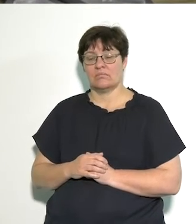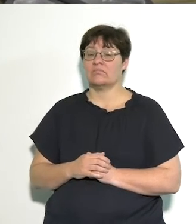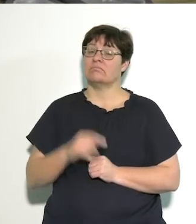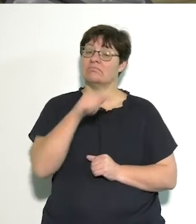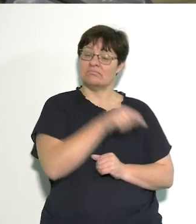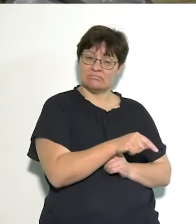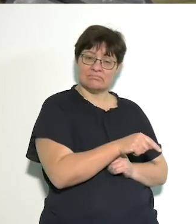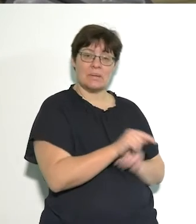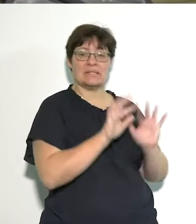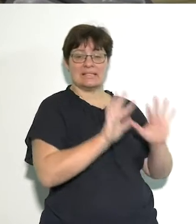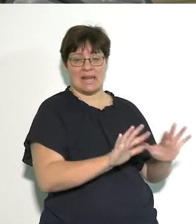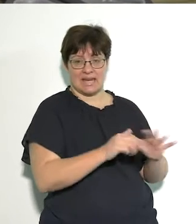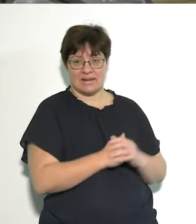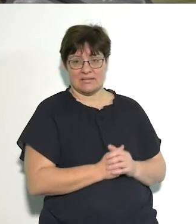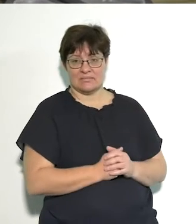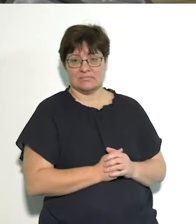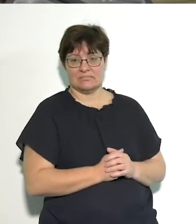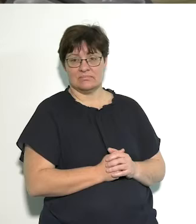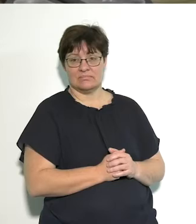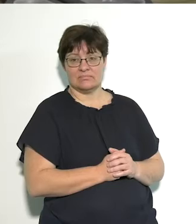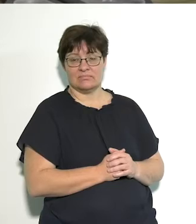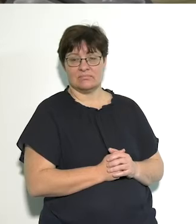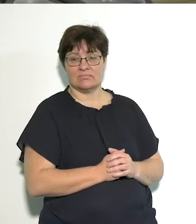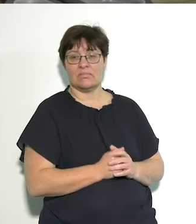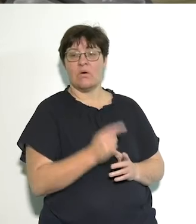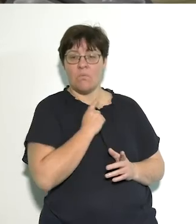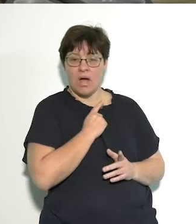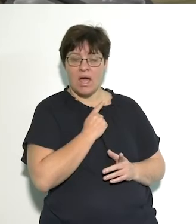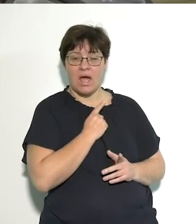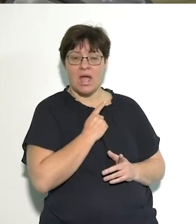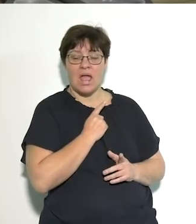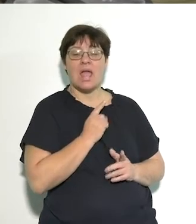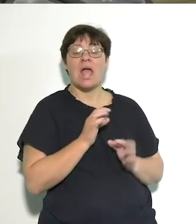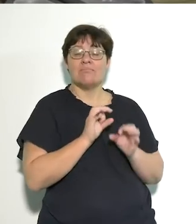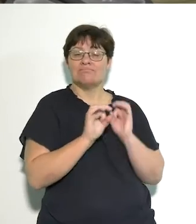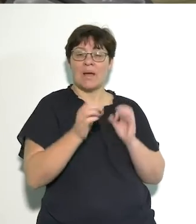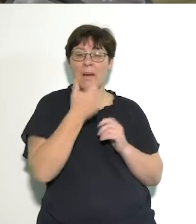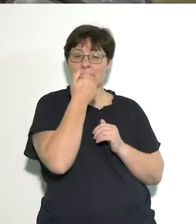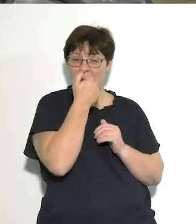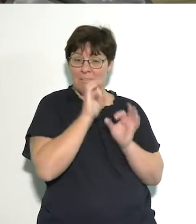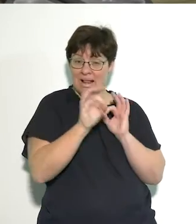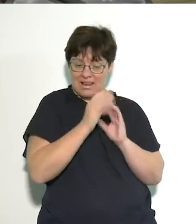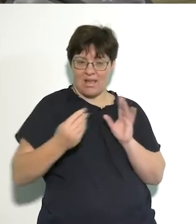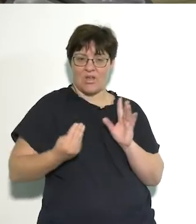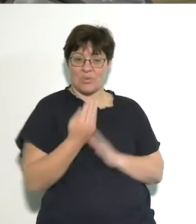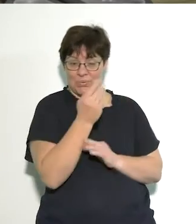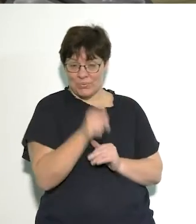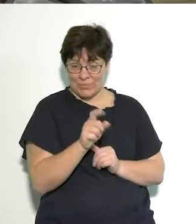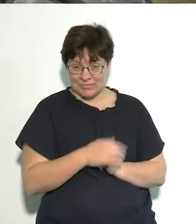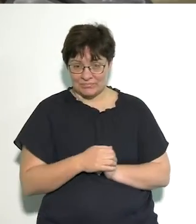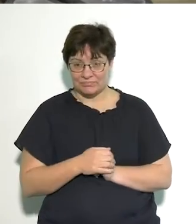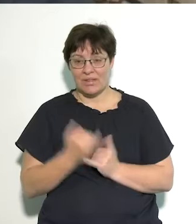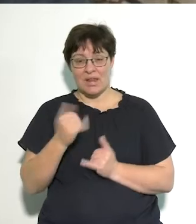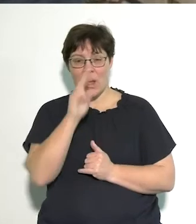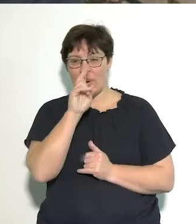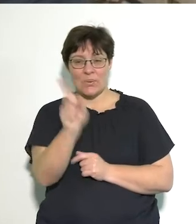and one at the end where the 10 is. And that's for threading your pipe cleaner in. All right, so have a look what